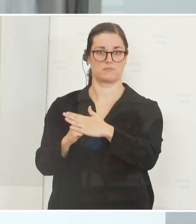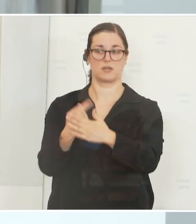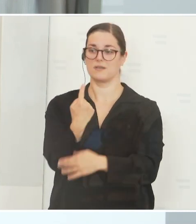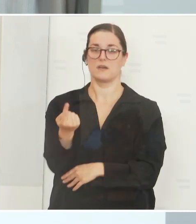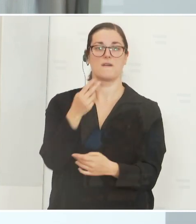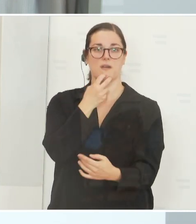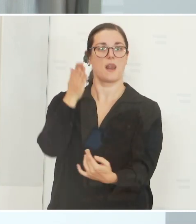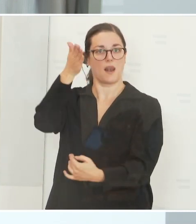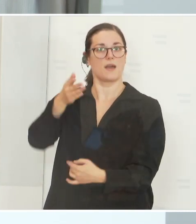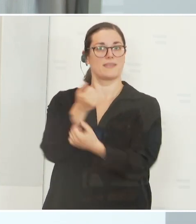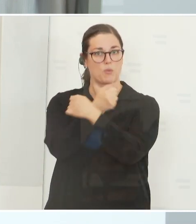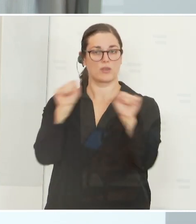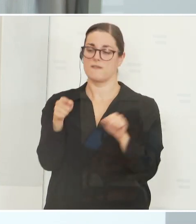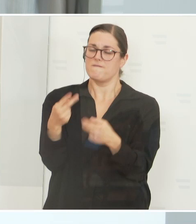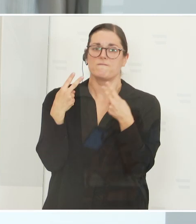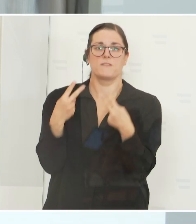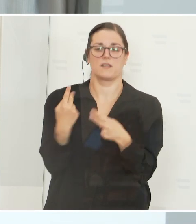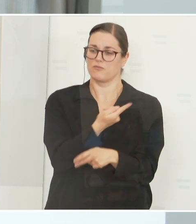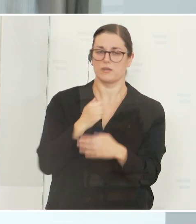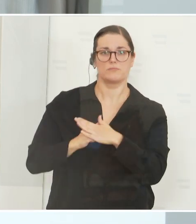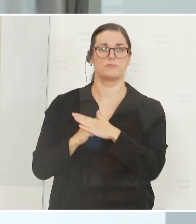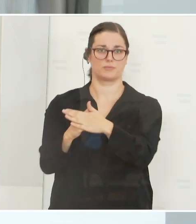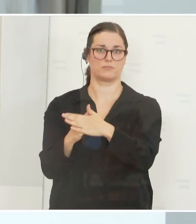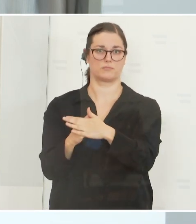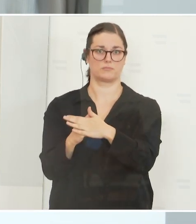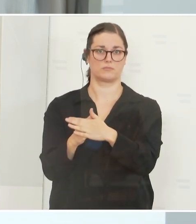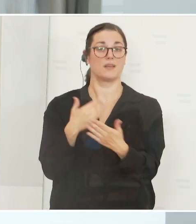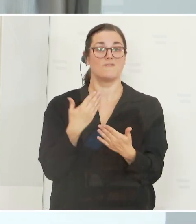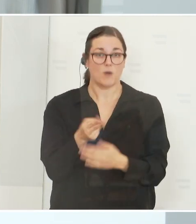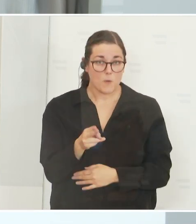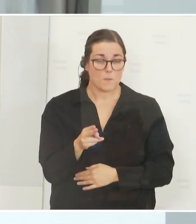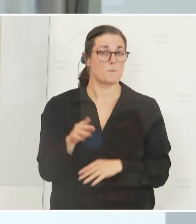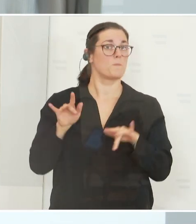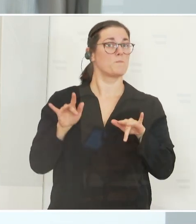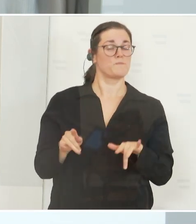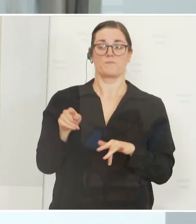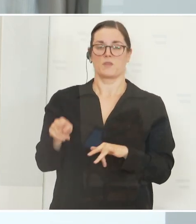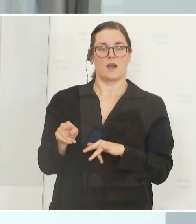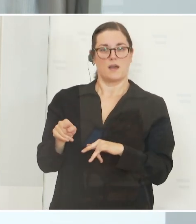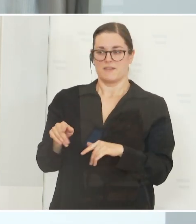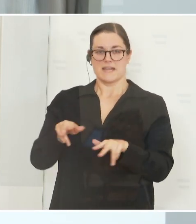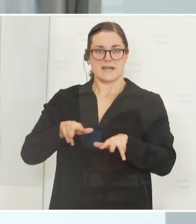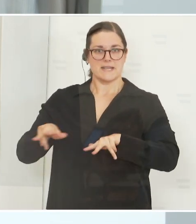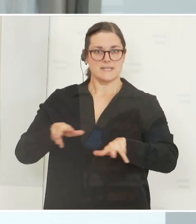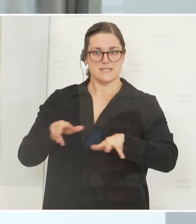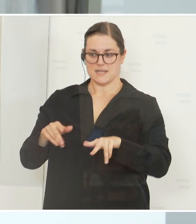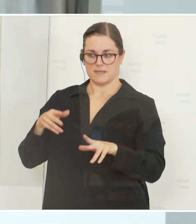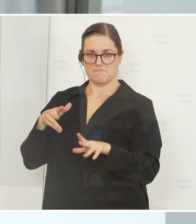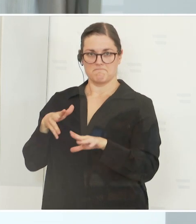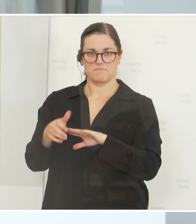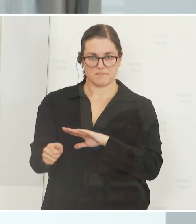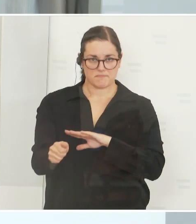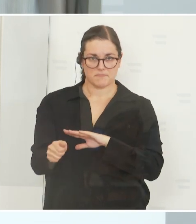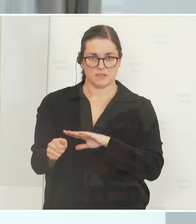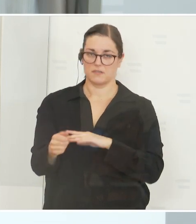aspirations. Because we think that in the face of the hardship inflicted by the regime, the EU